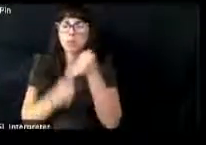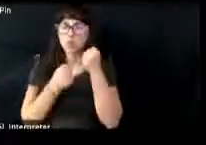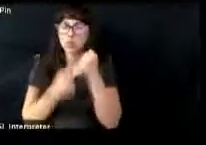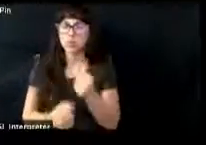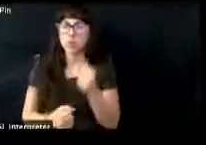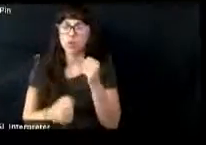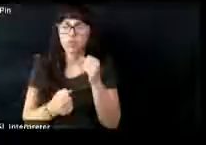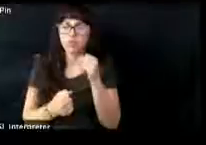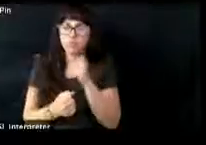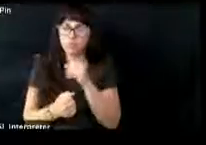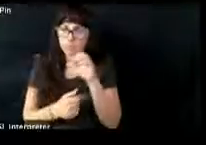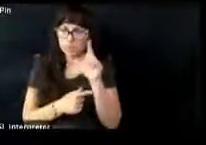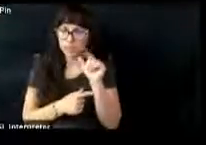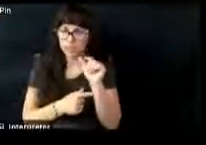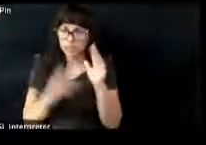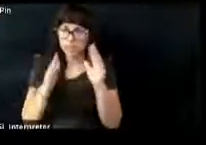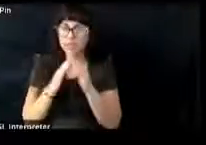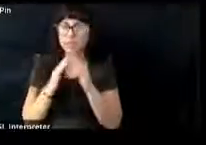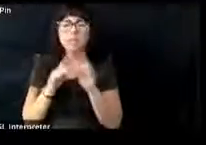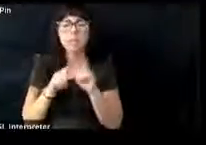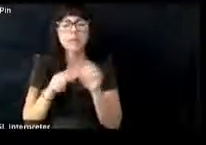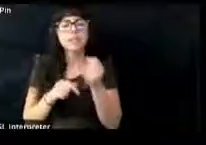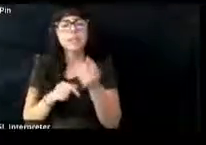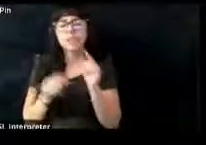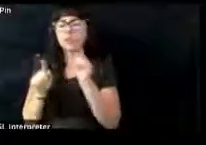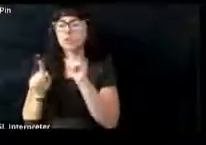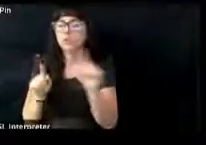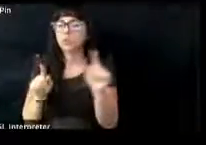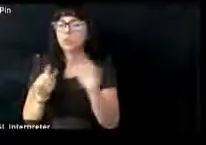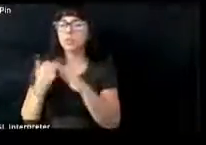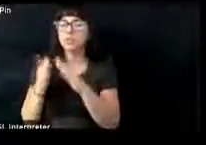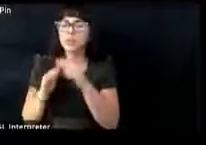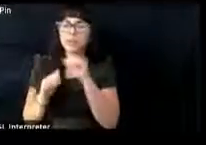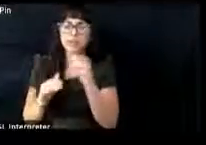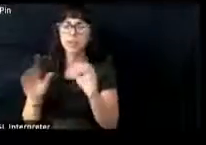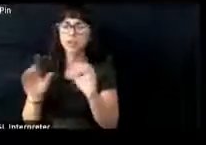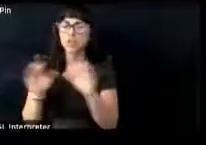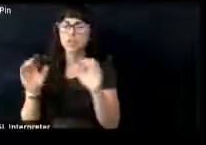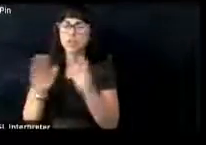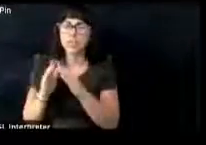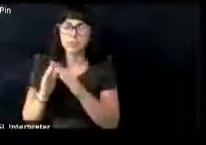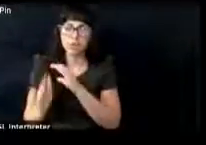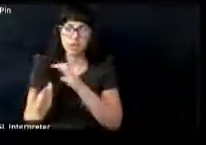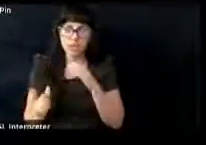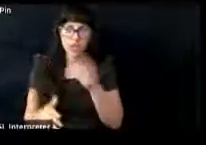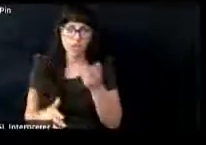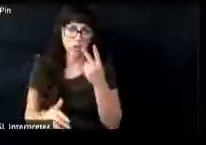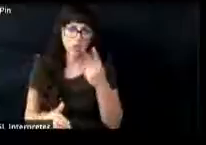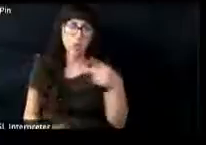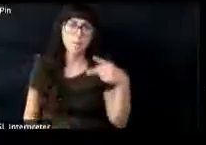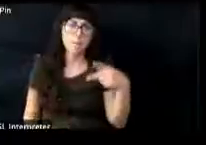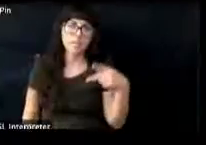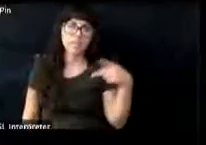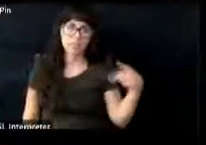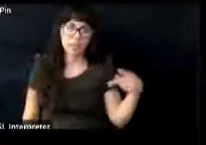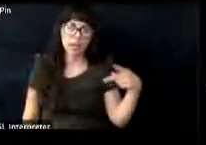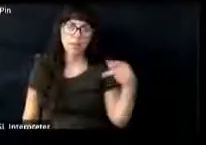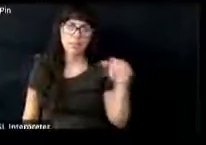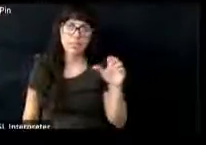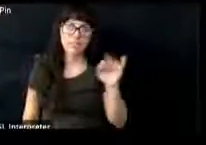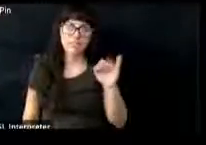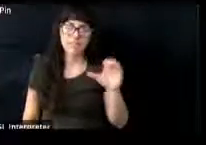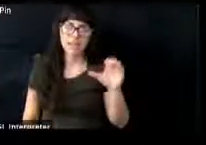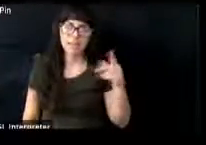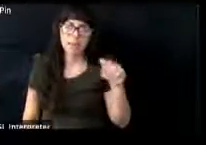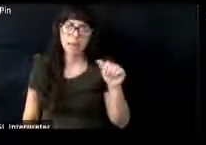Angeles, but there are a few communities that don't have certified neighborhood councils, 2 of them by choice, Pacific Palisades and Brentwood. They have